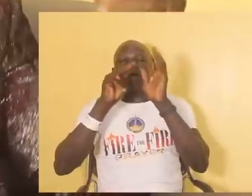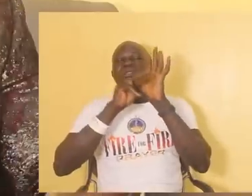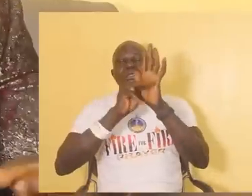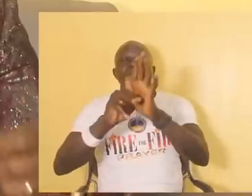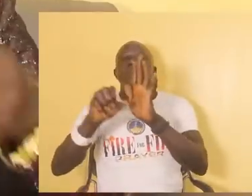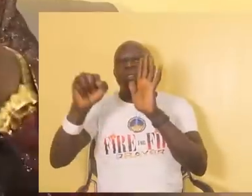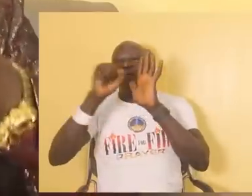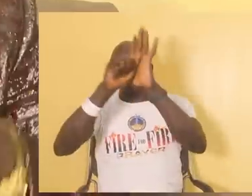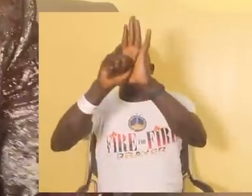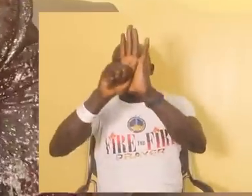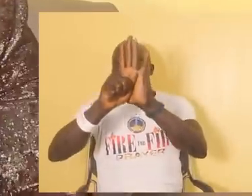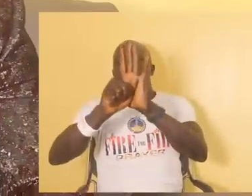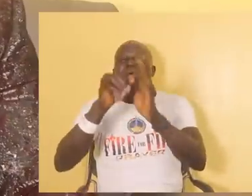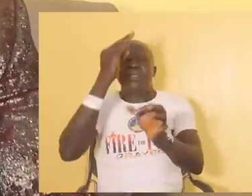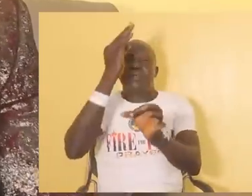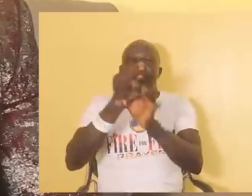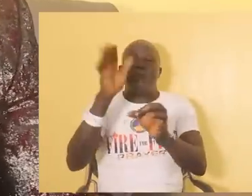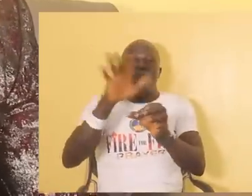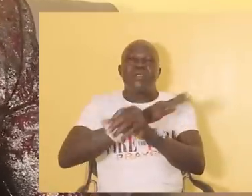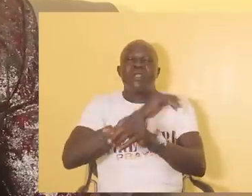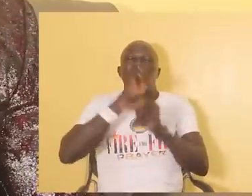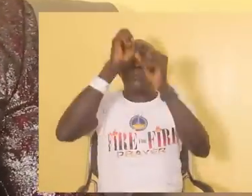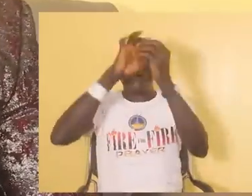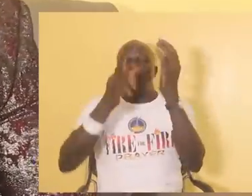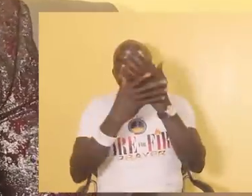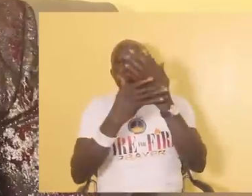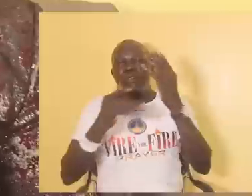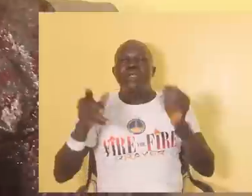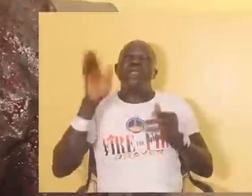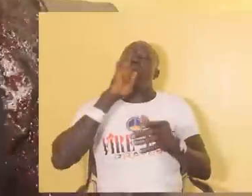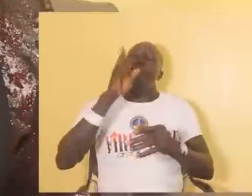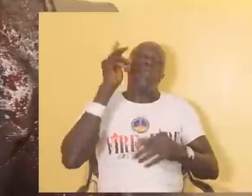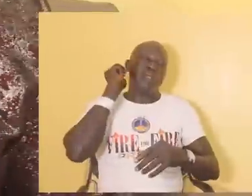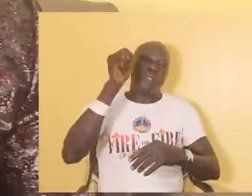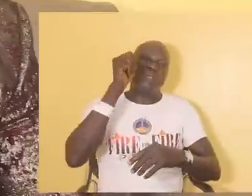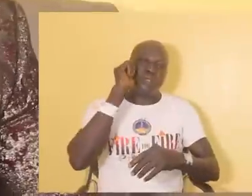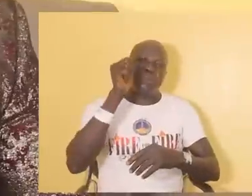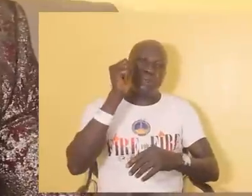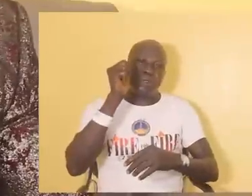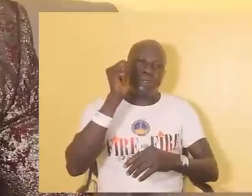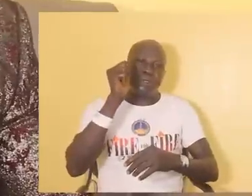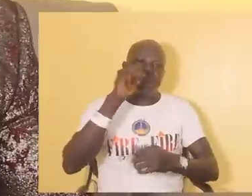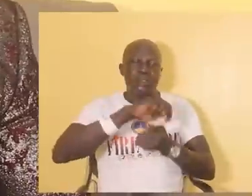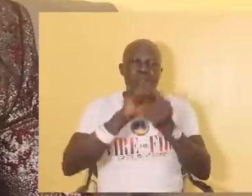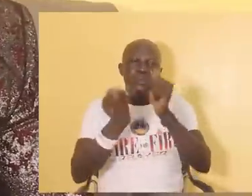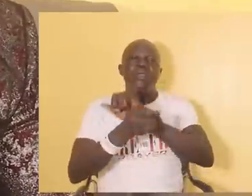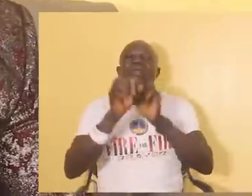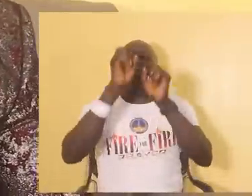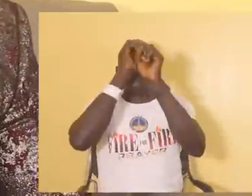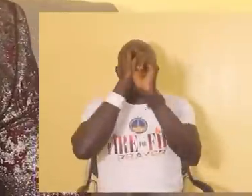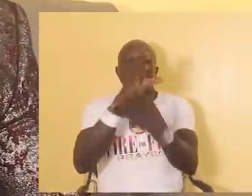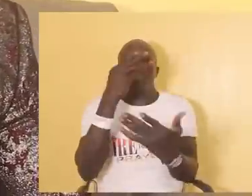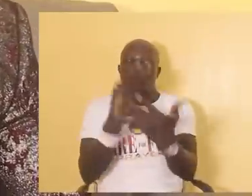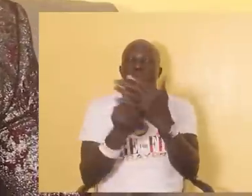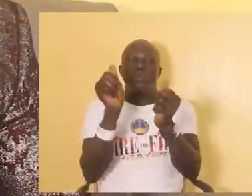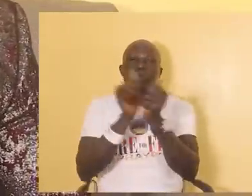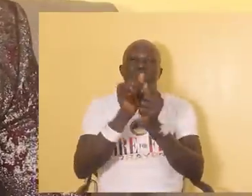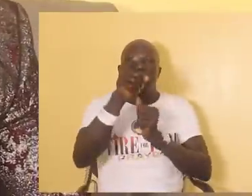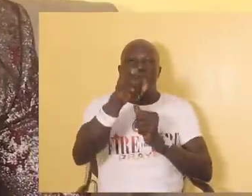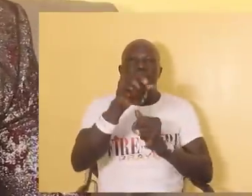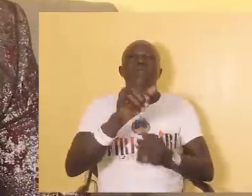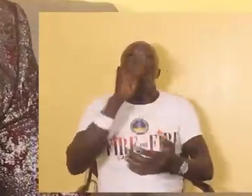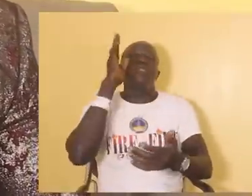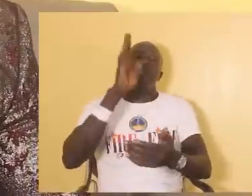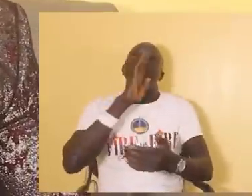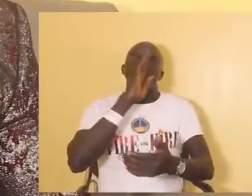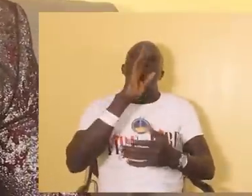of faith, my wife, you born with Jesus. Oh my, this testimony. Amen. You get that from. Amen.